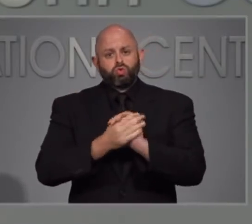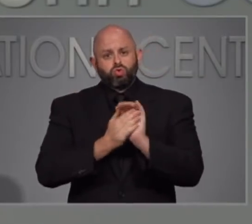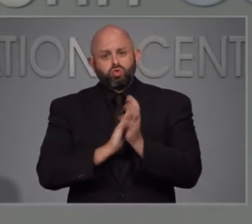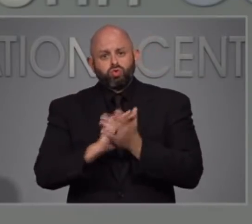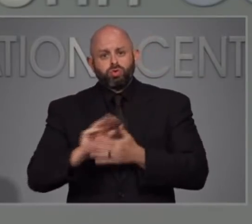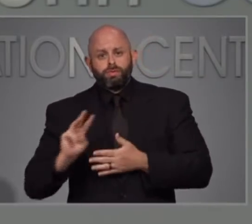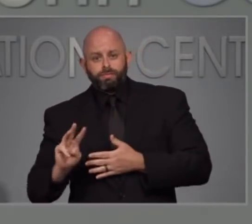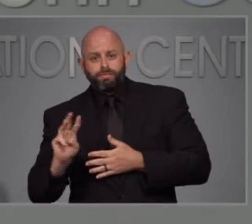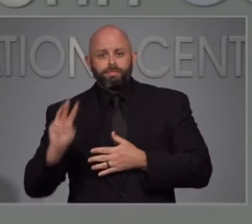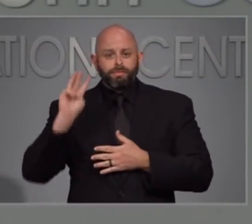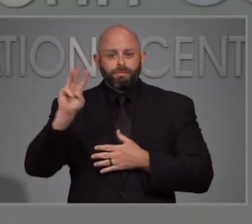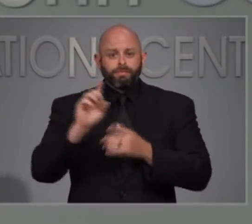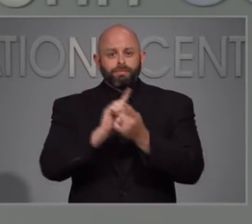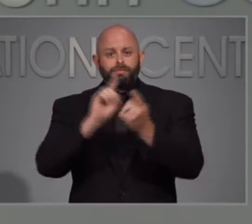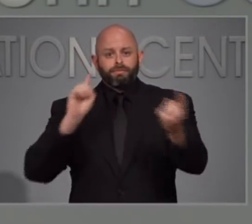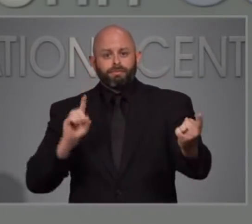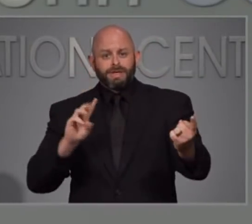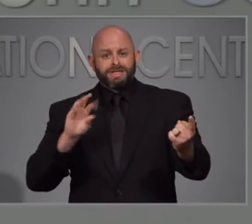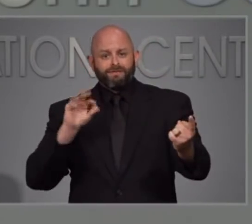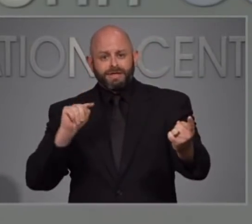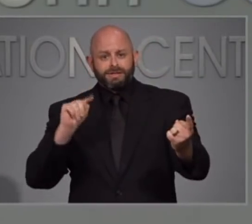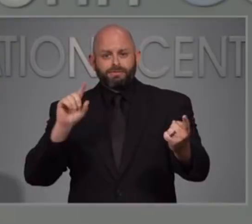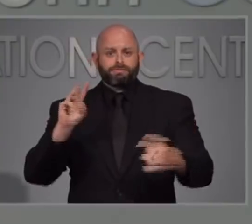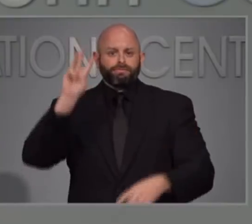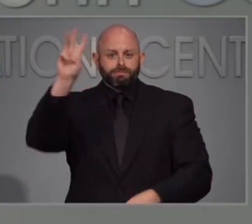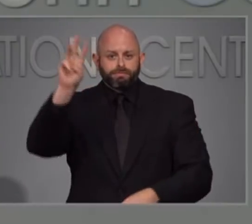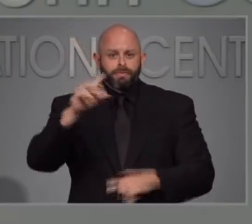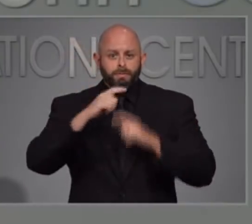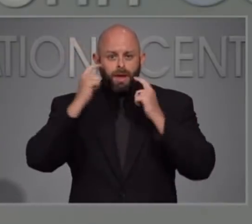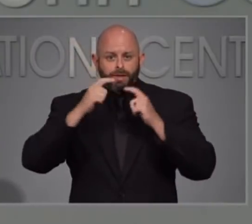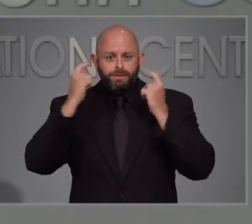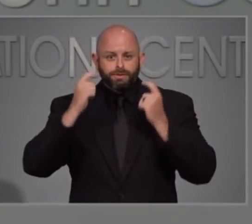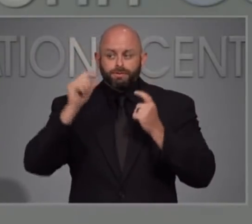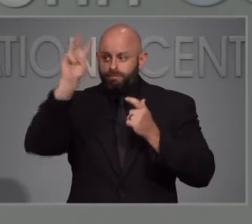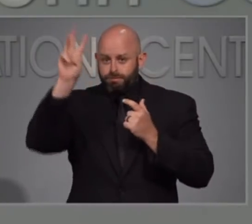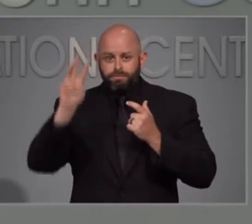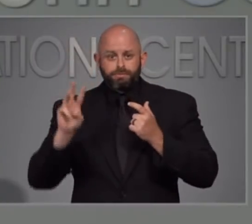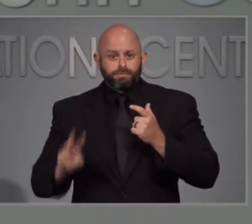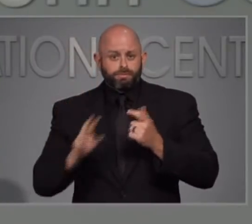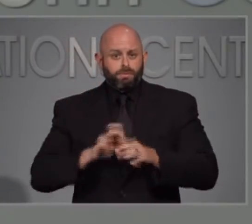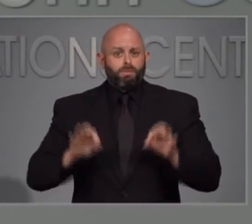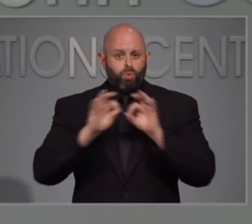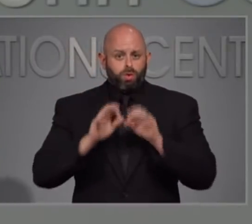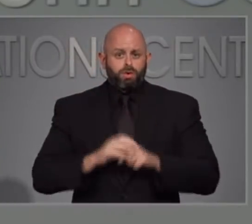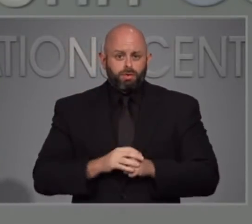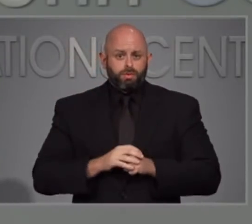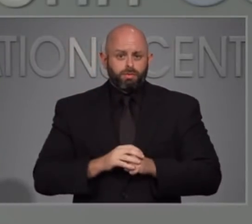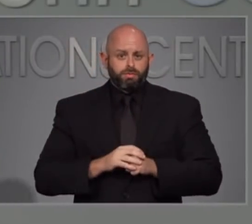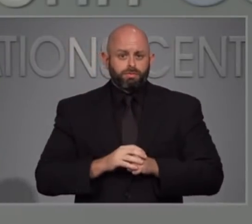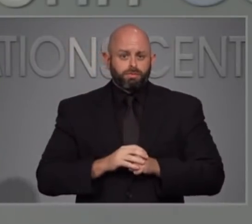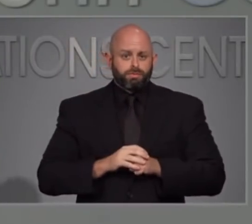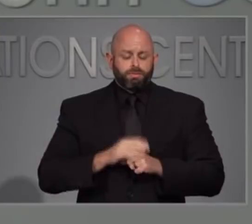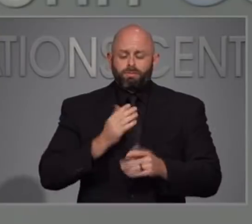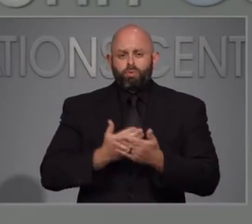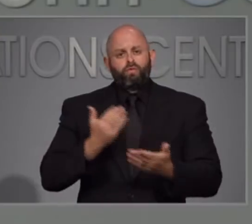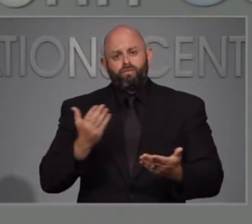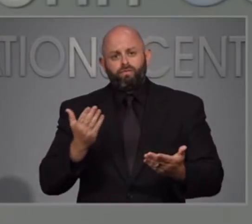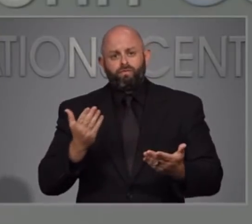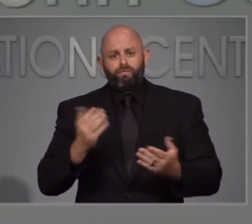of social distancing, and masking. There's some people, a lot of people unfortunately, that